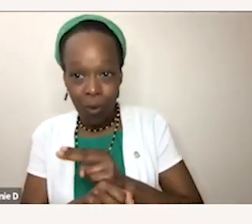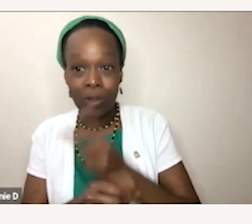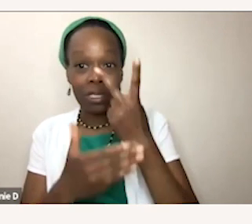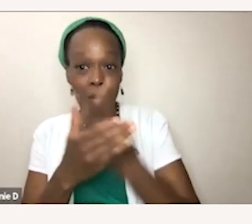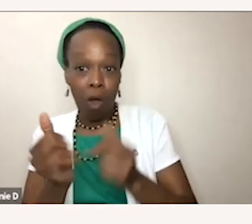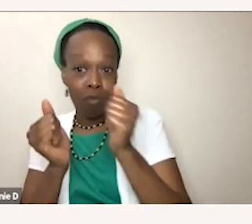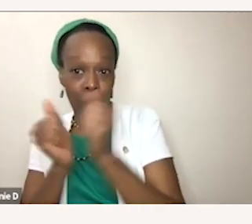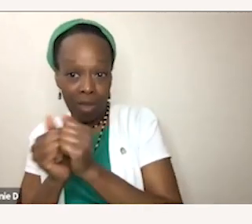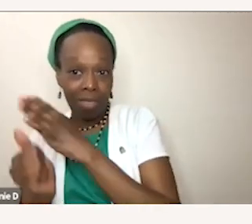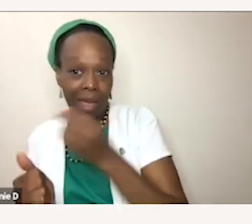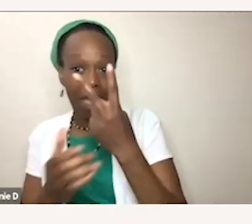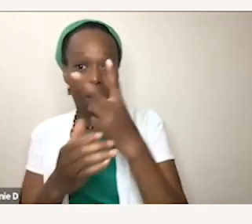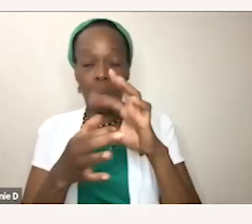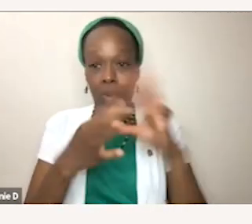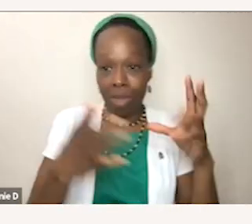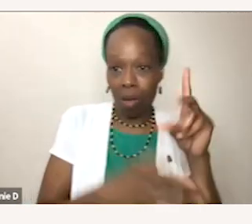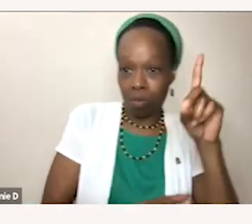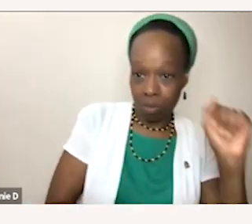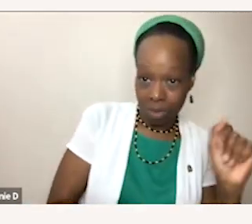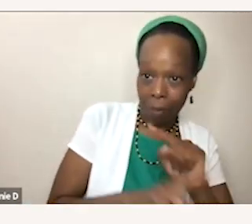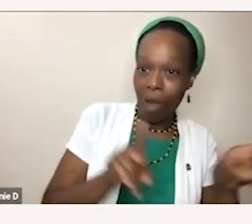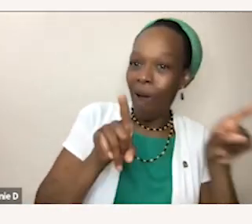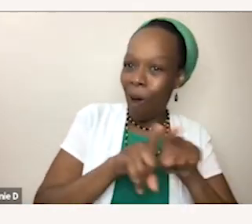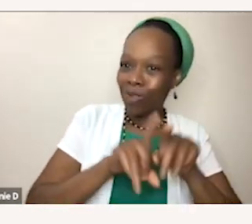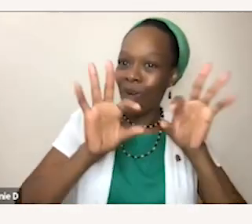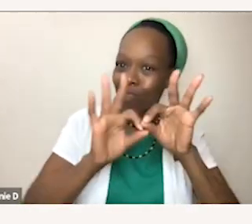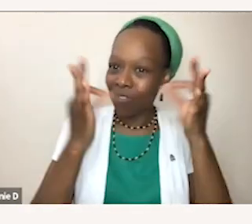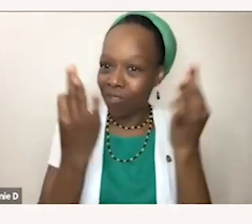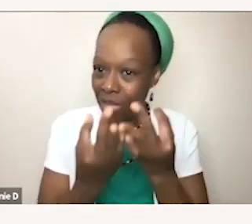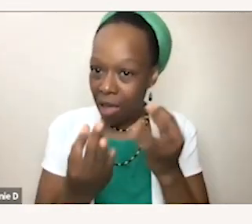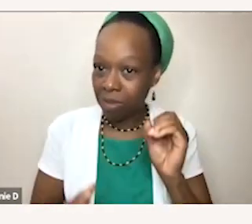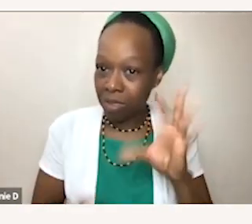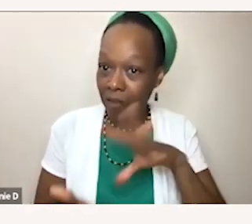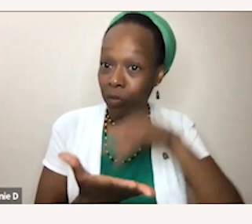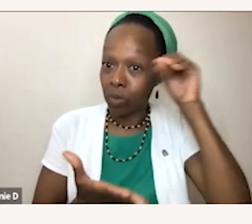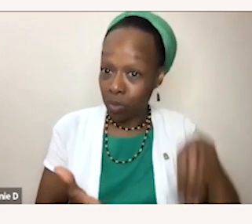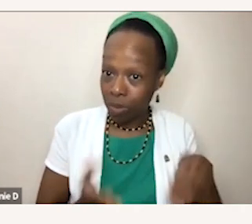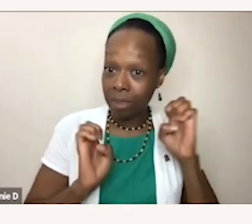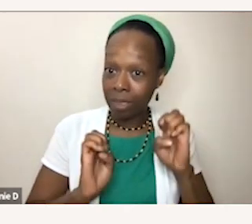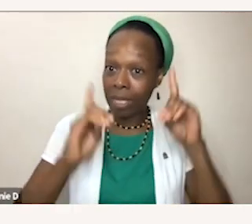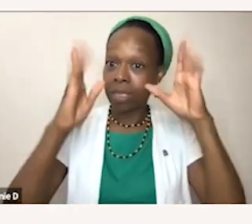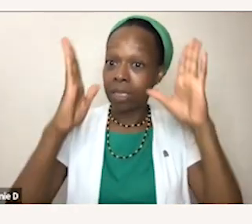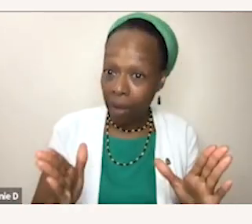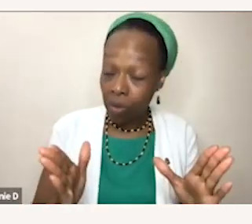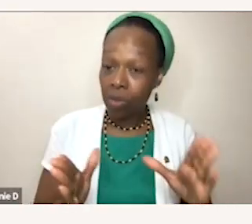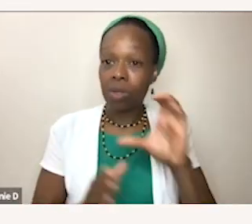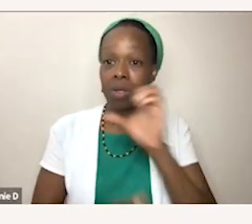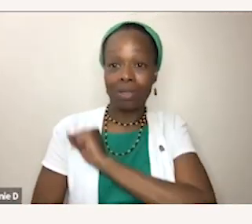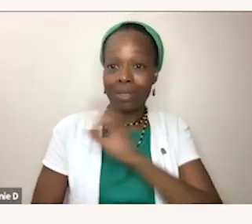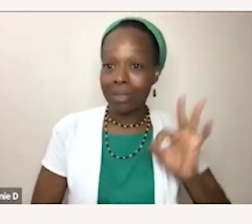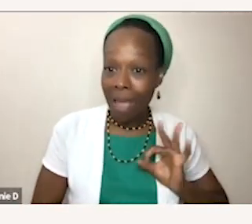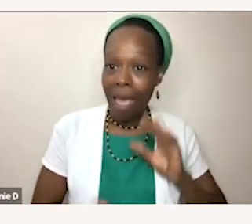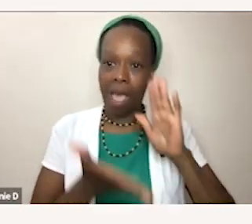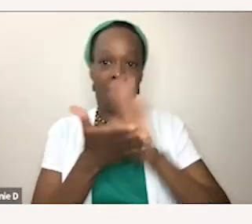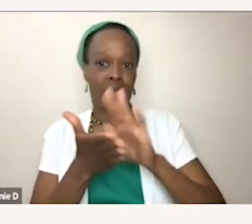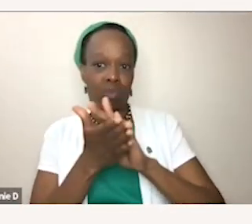disabilities and without, but it's also families of students and educators and staff and school administrators